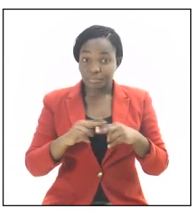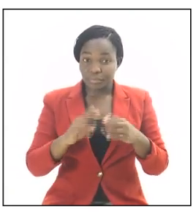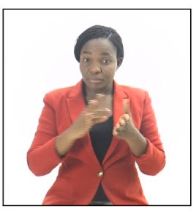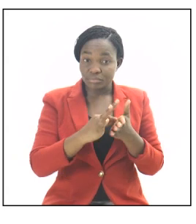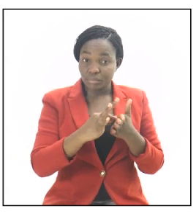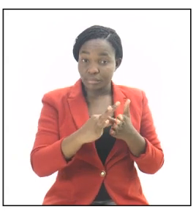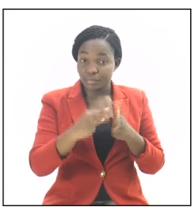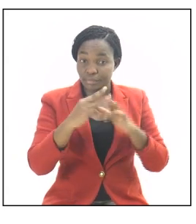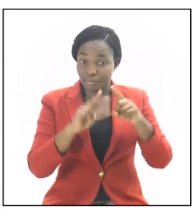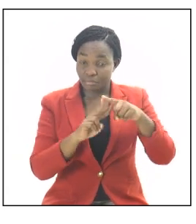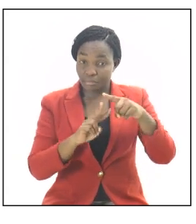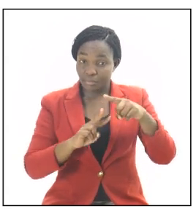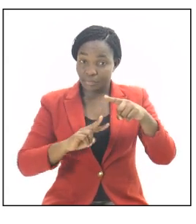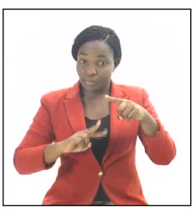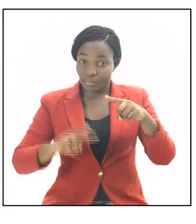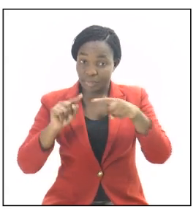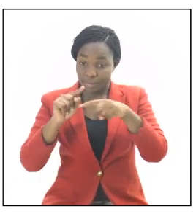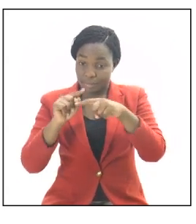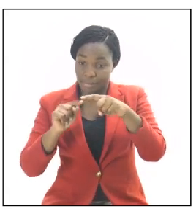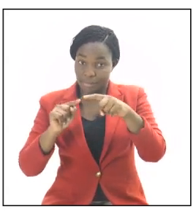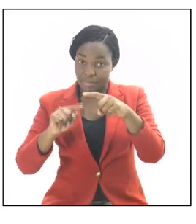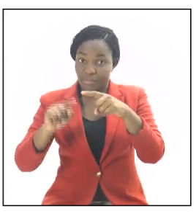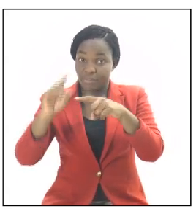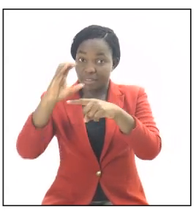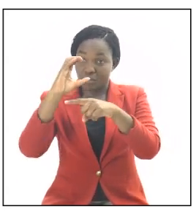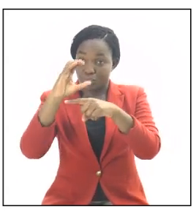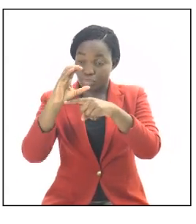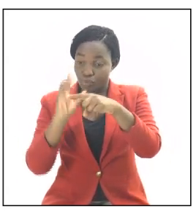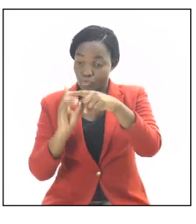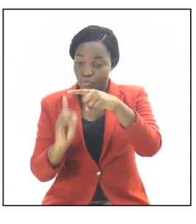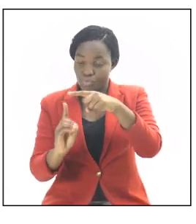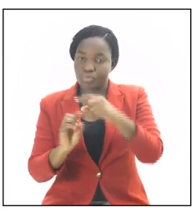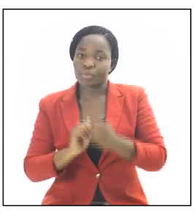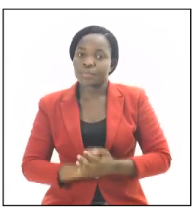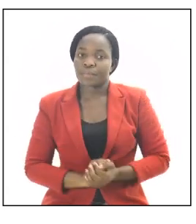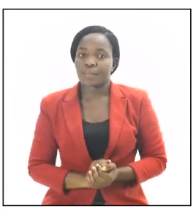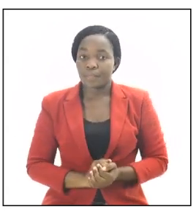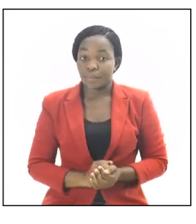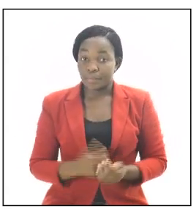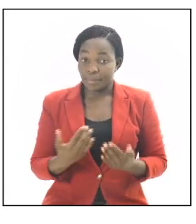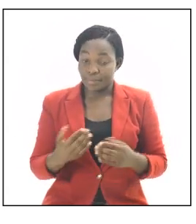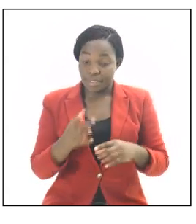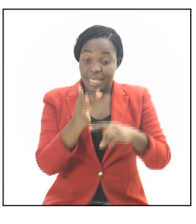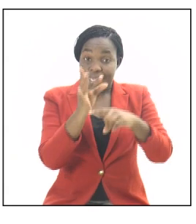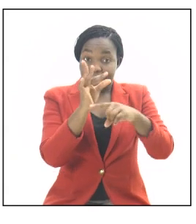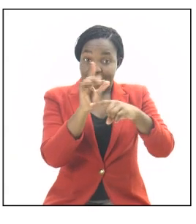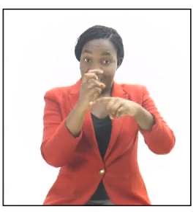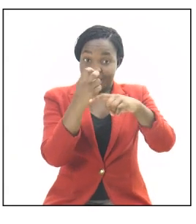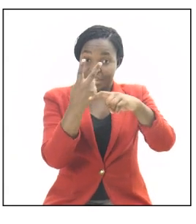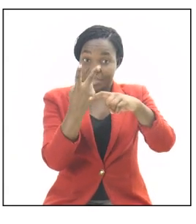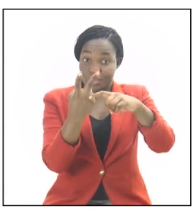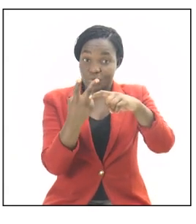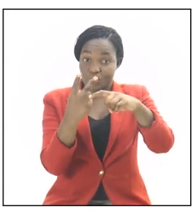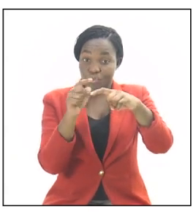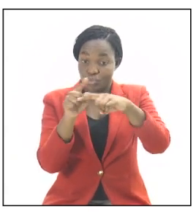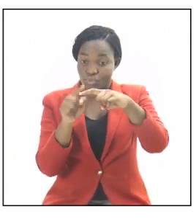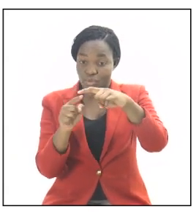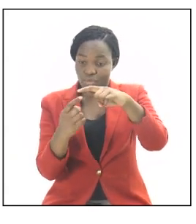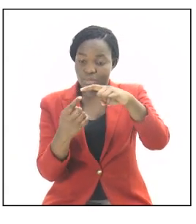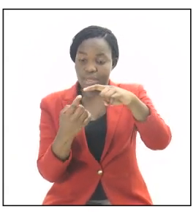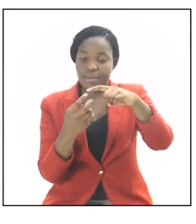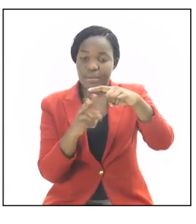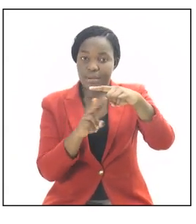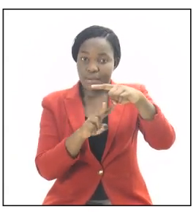pi and divide the circumference by diameter, or 82 centimeters divided